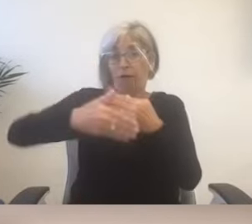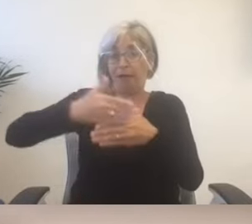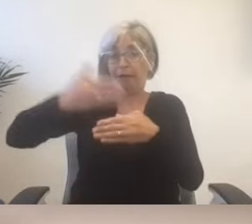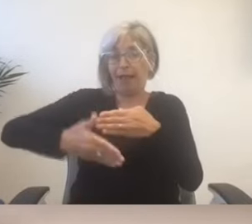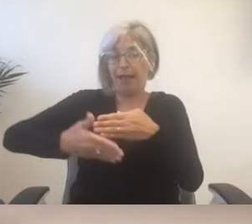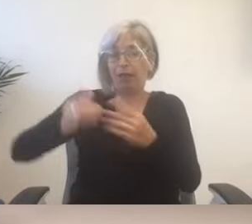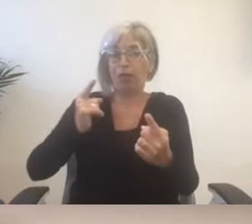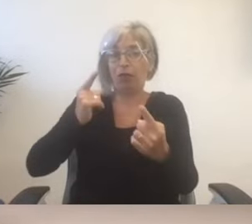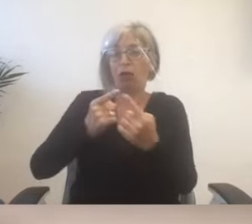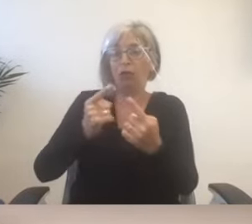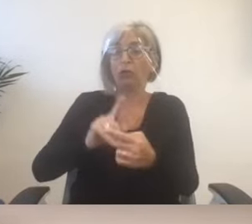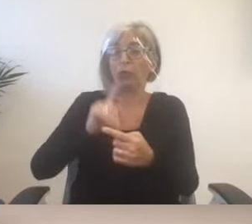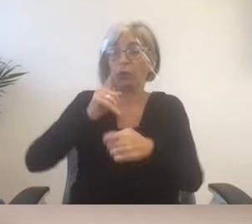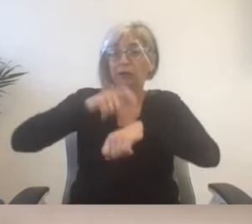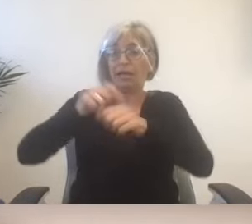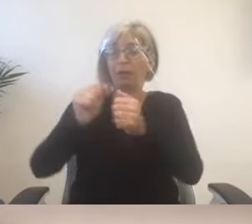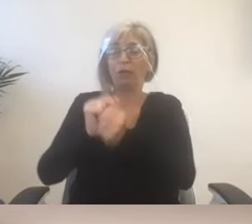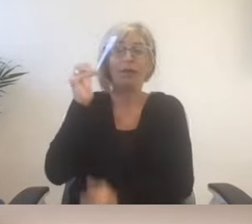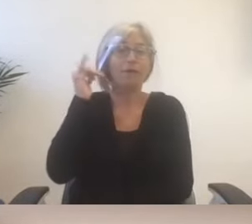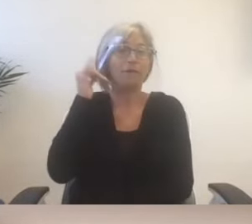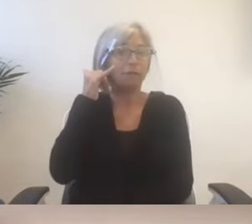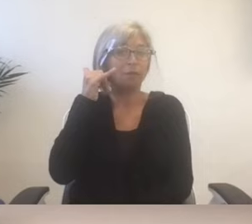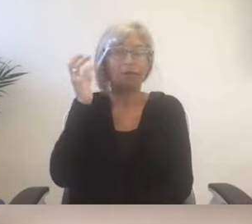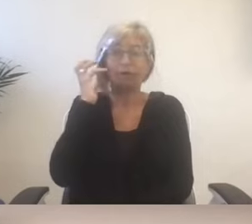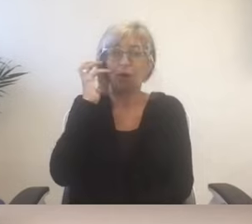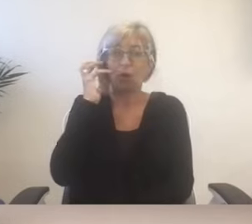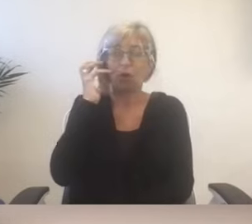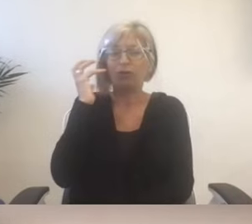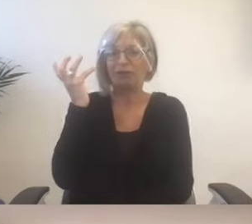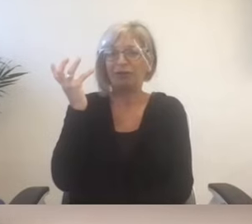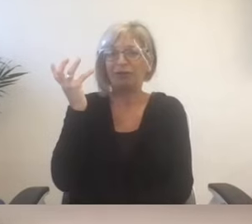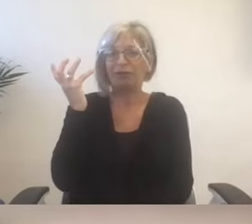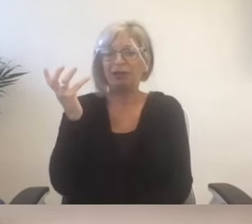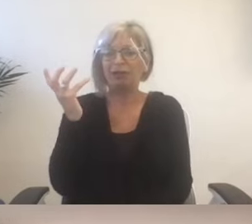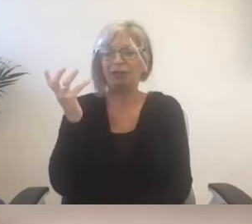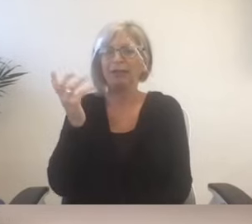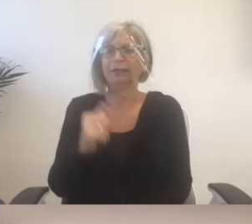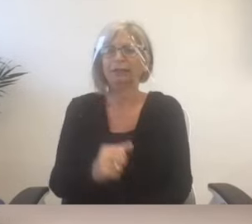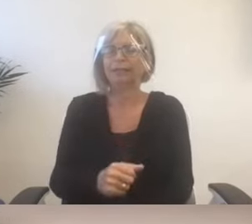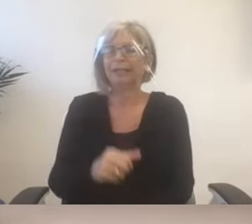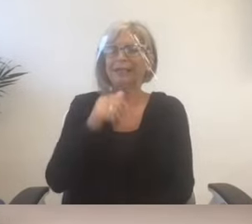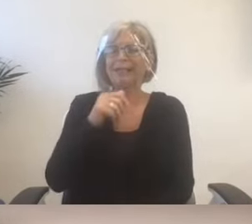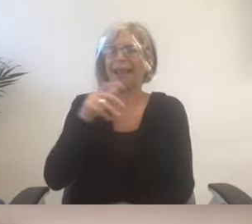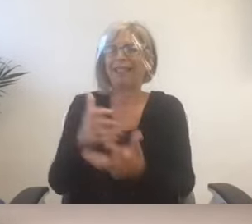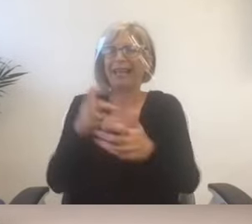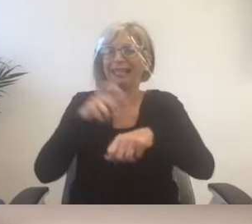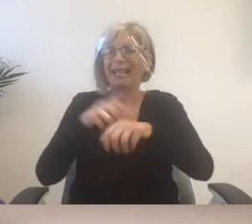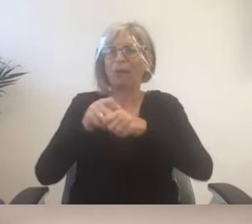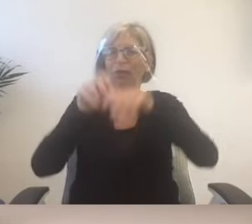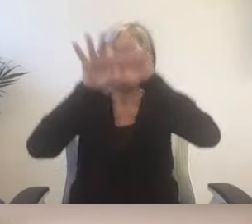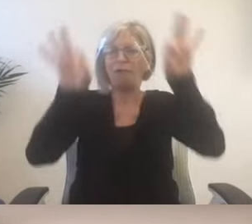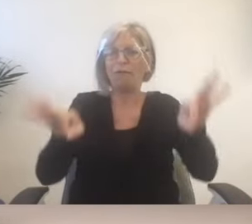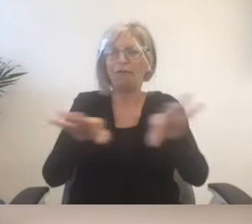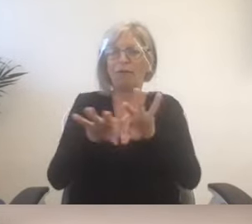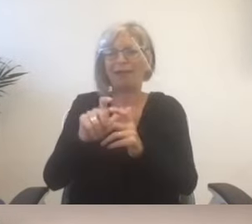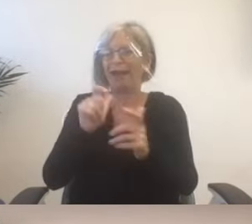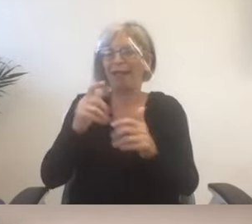is really to do this real time on the phone. So I did not spend time that much on the form input. I really wanted to do the guts of the